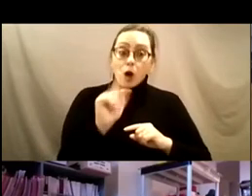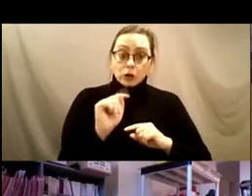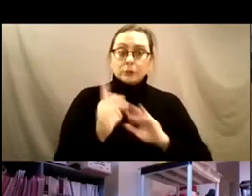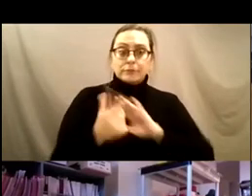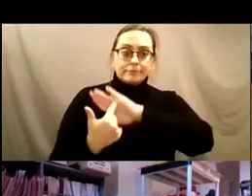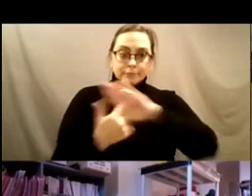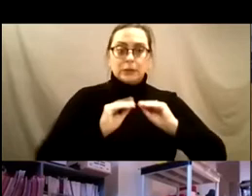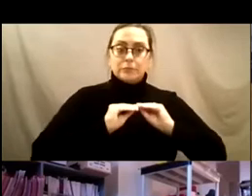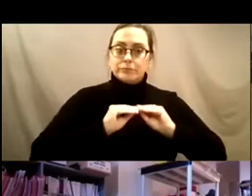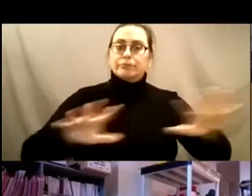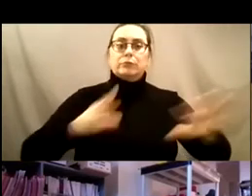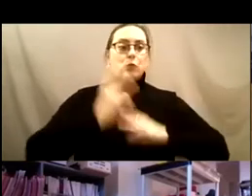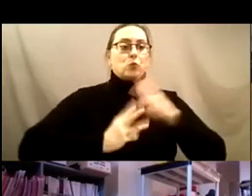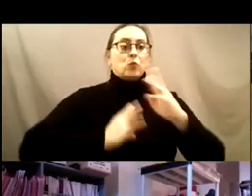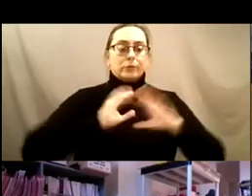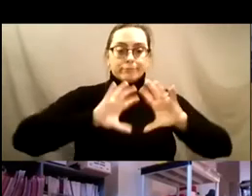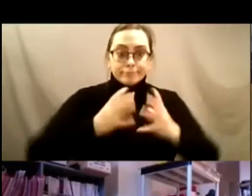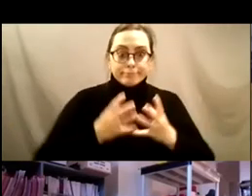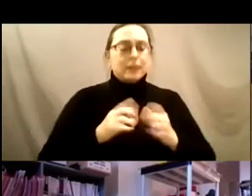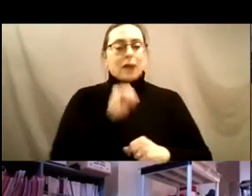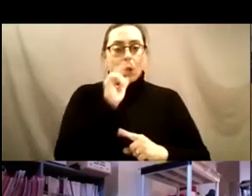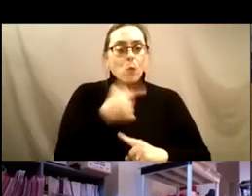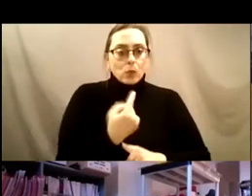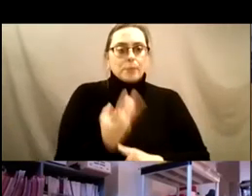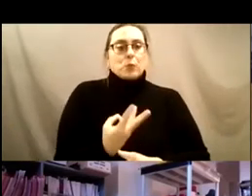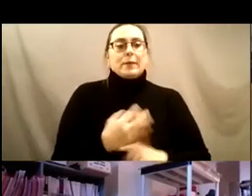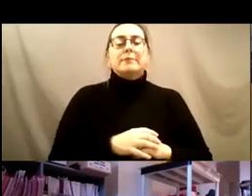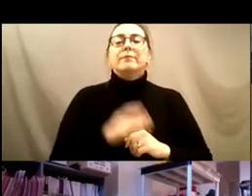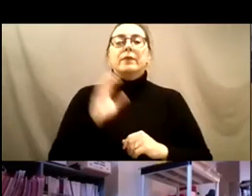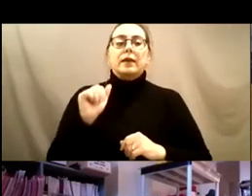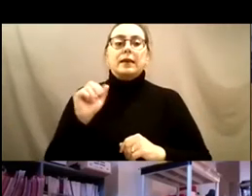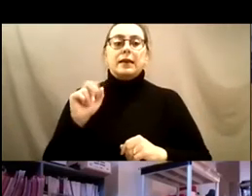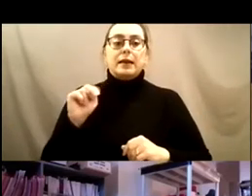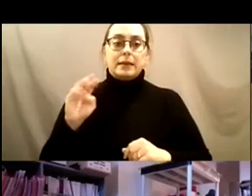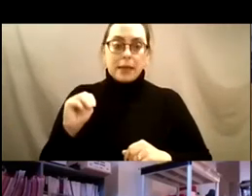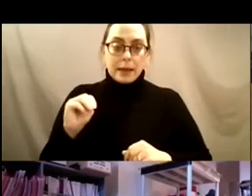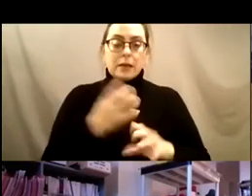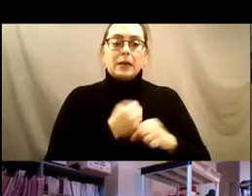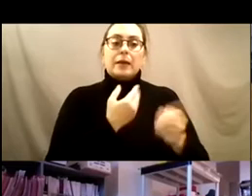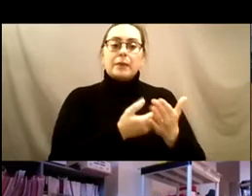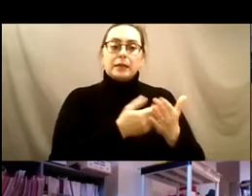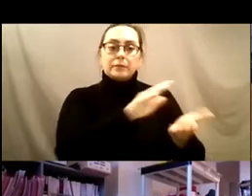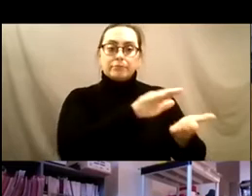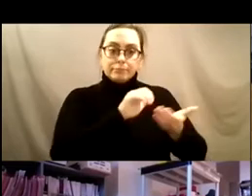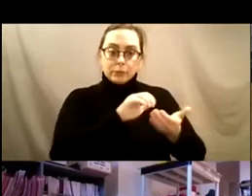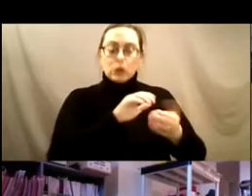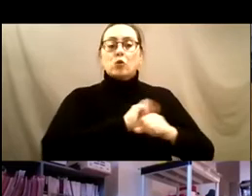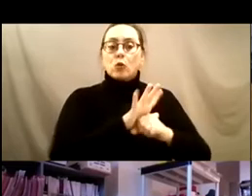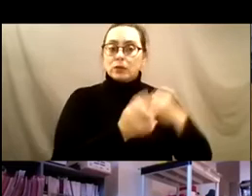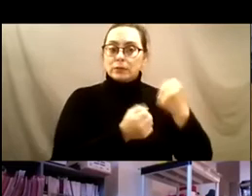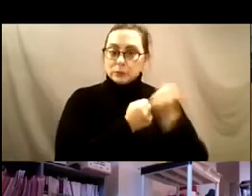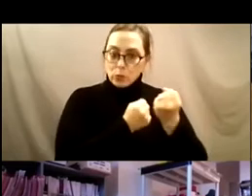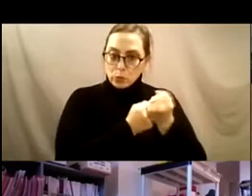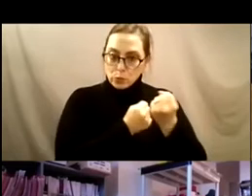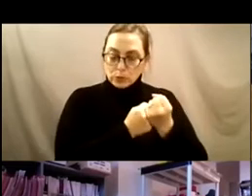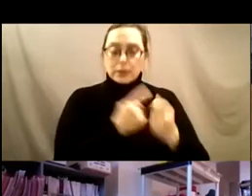far and wide, not just in Winnipeg. AANM received grants related to COVID-19 support, such as